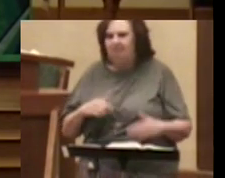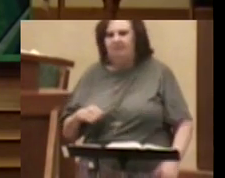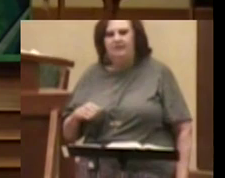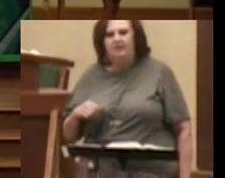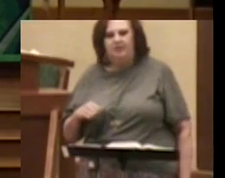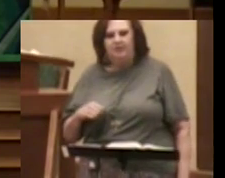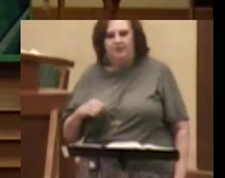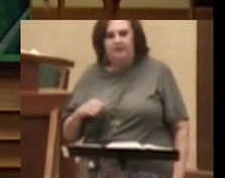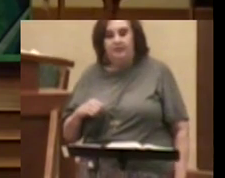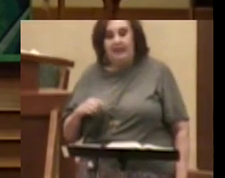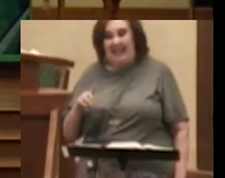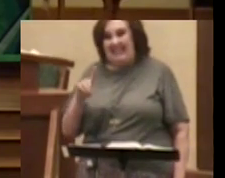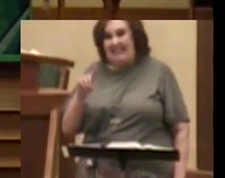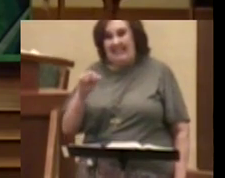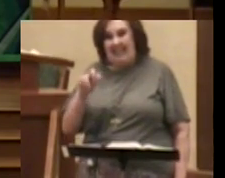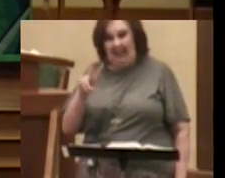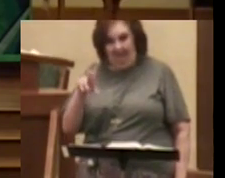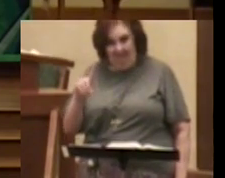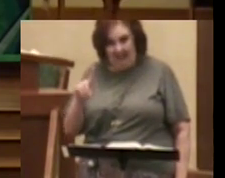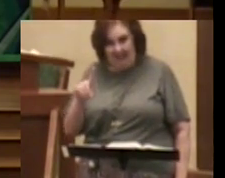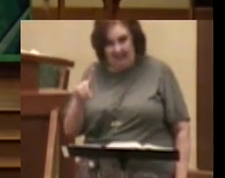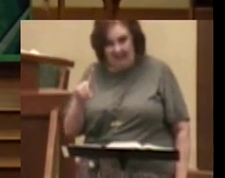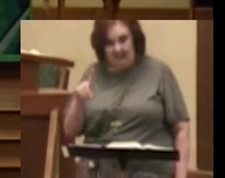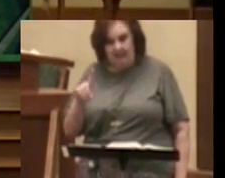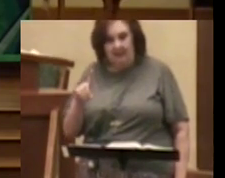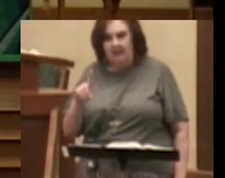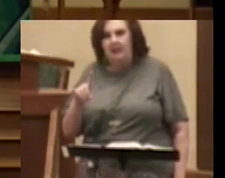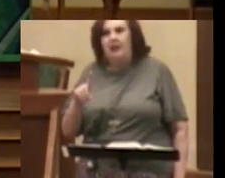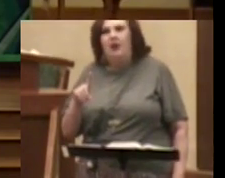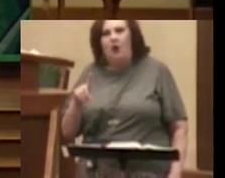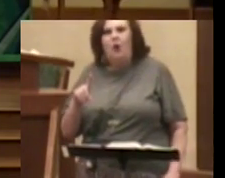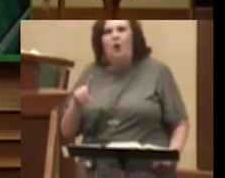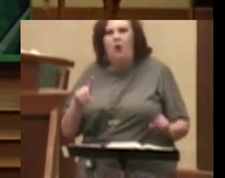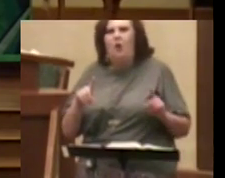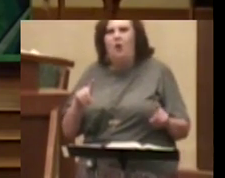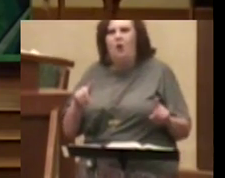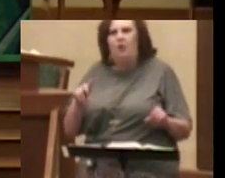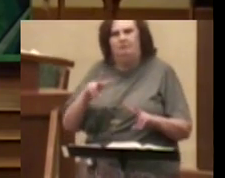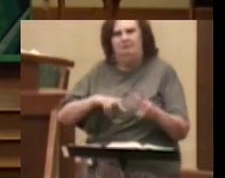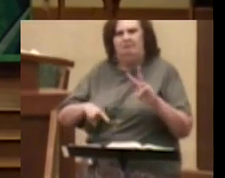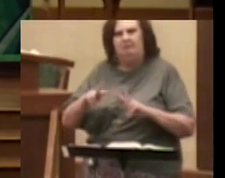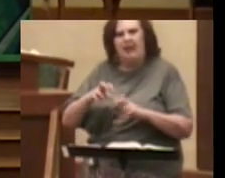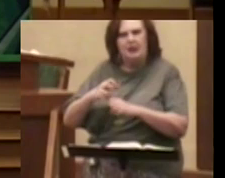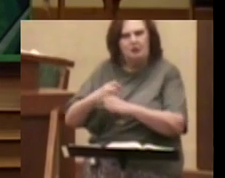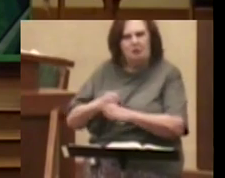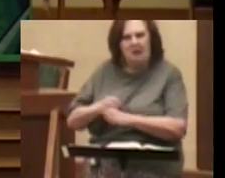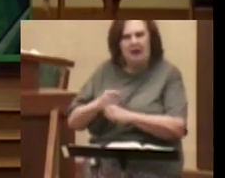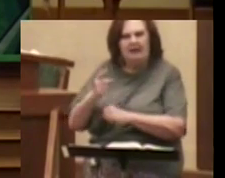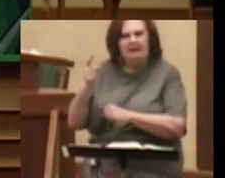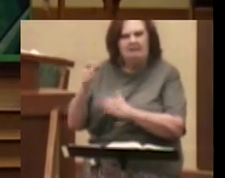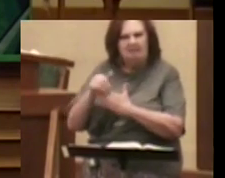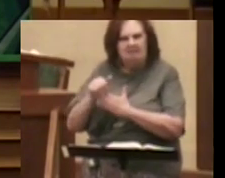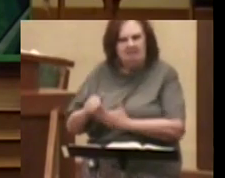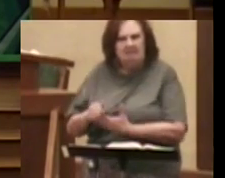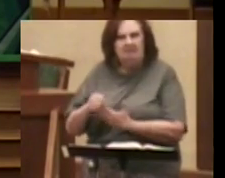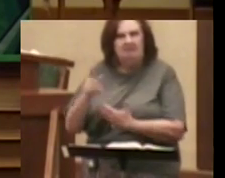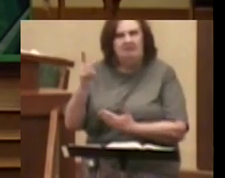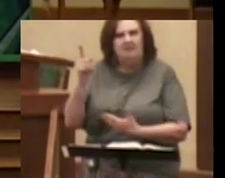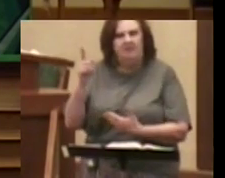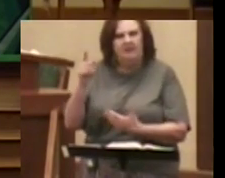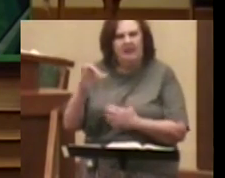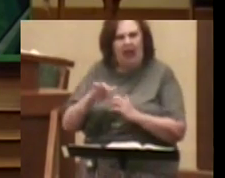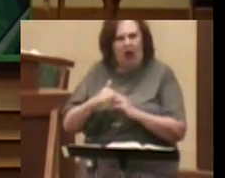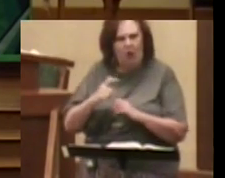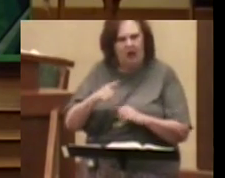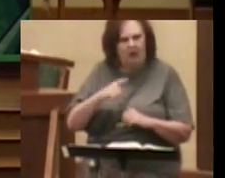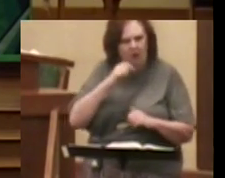For David, then, it is this orientation to his strength and light. And how will he stay in that place? How will